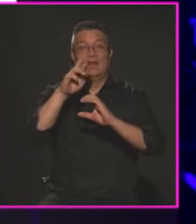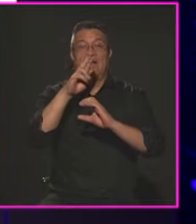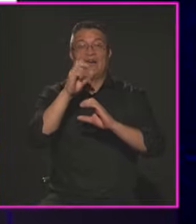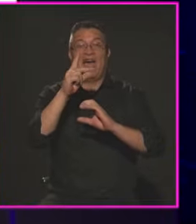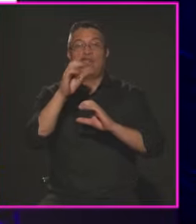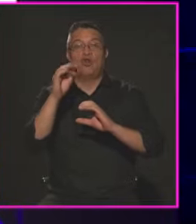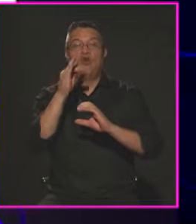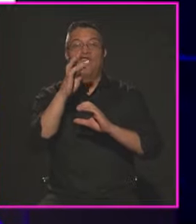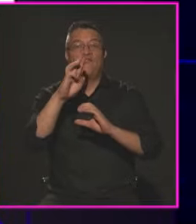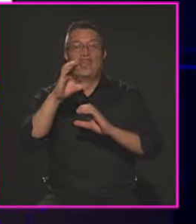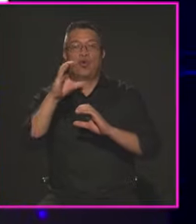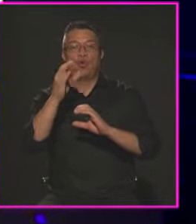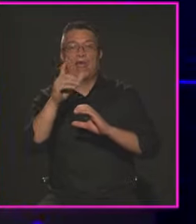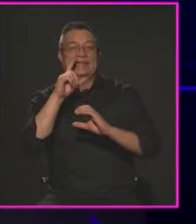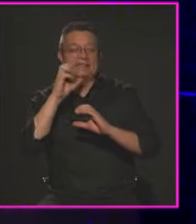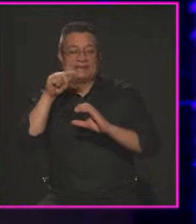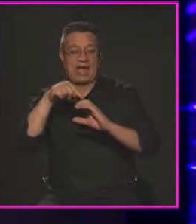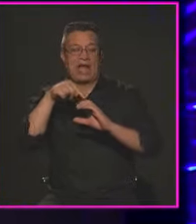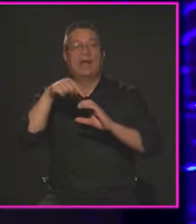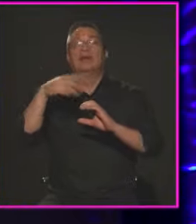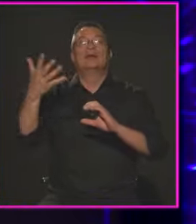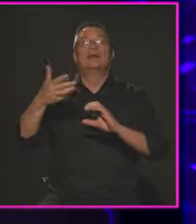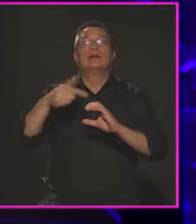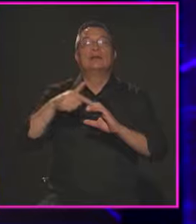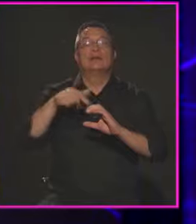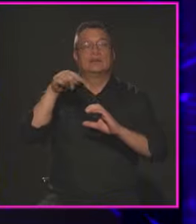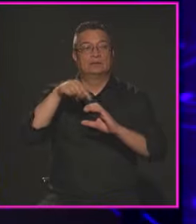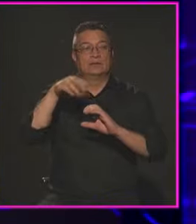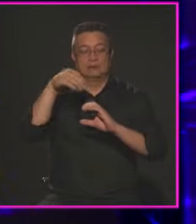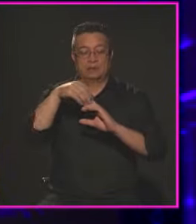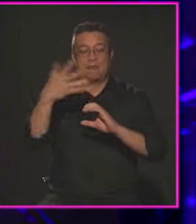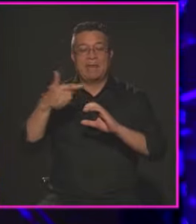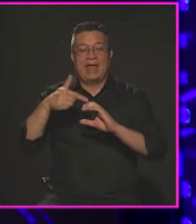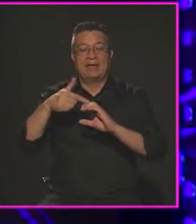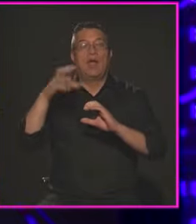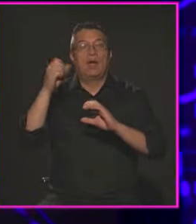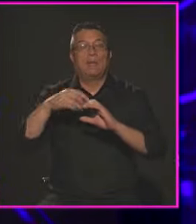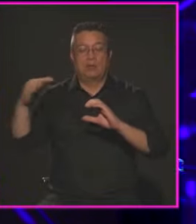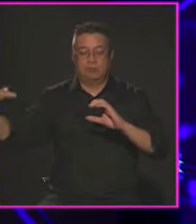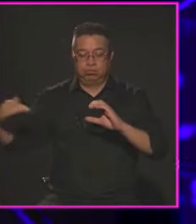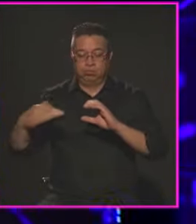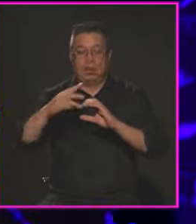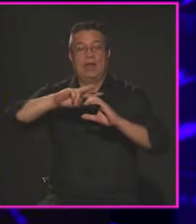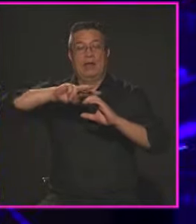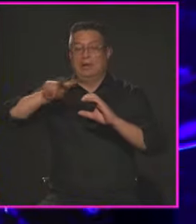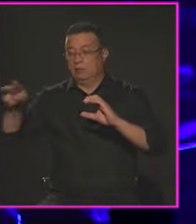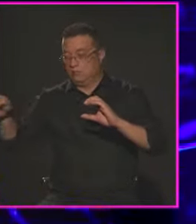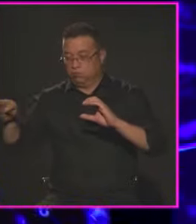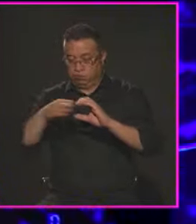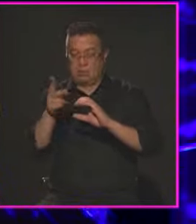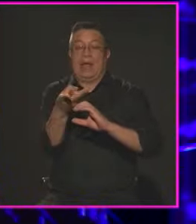so that it would flip the spin from one state to the other. And when the spin flipped,